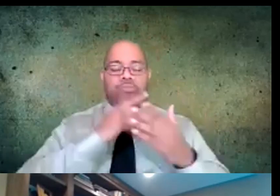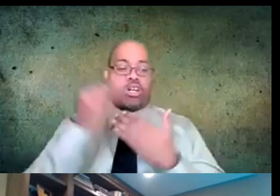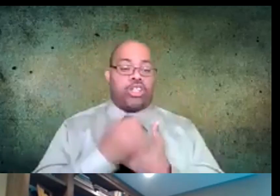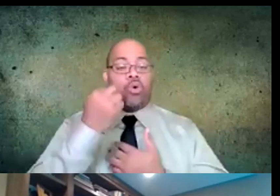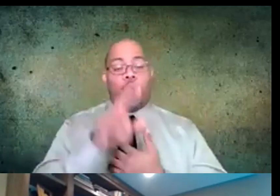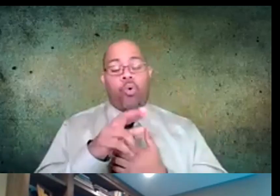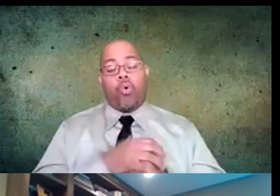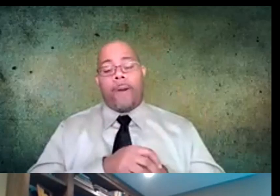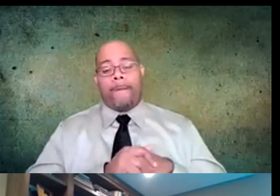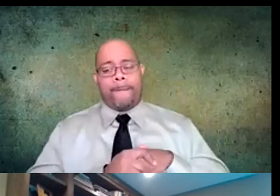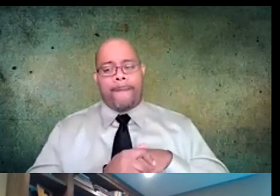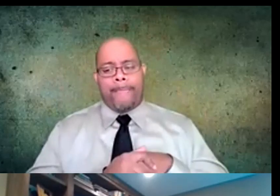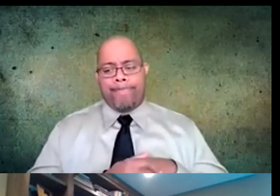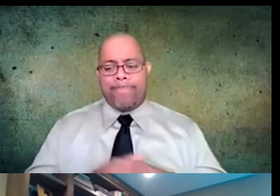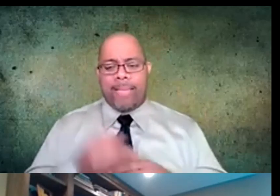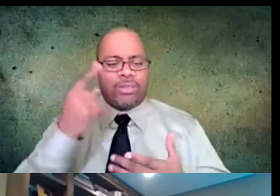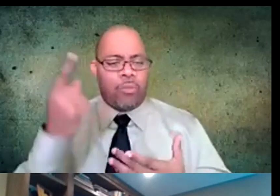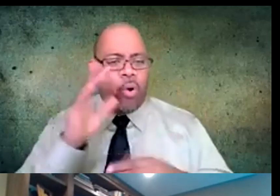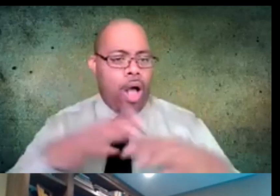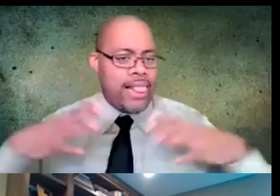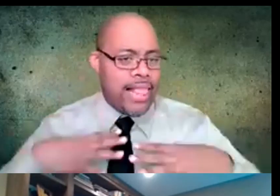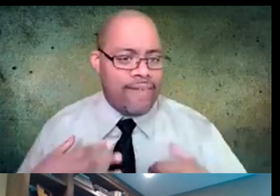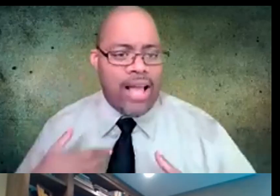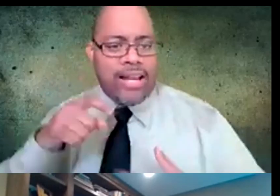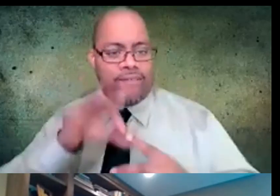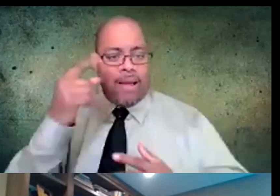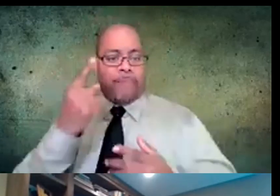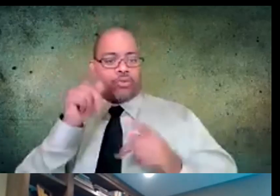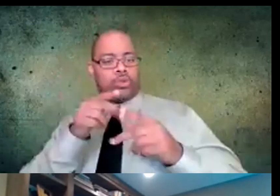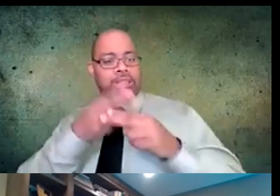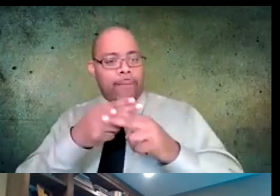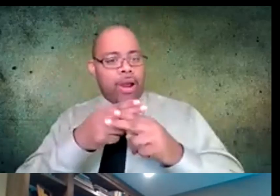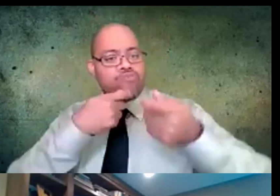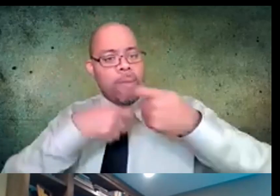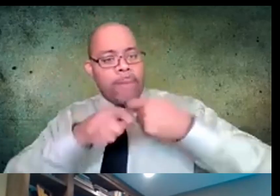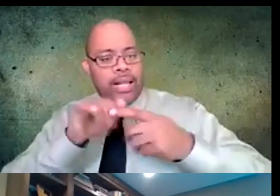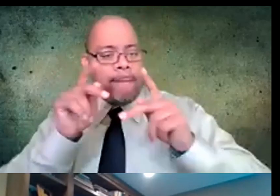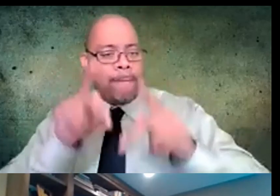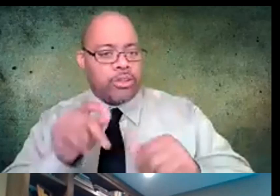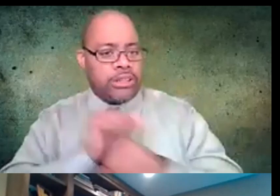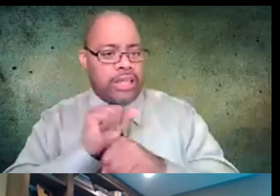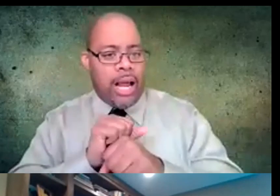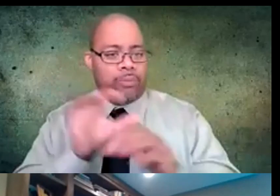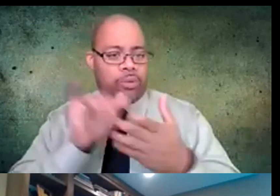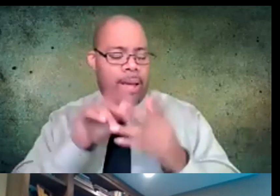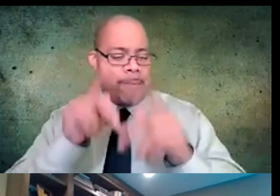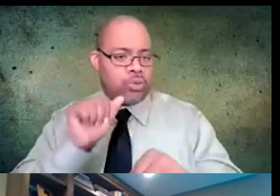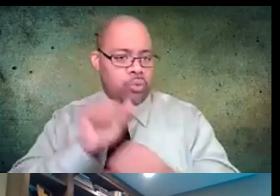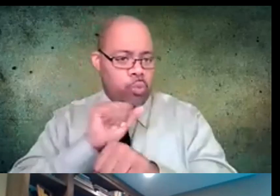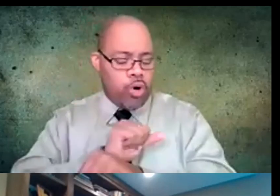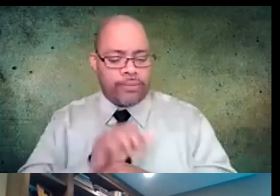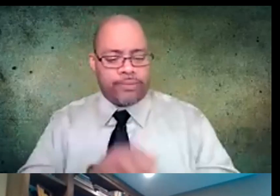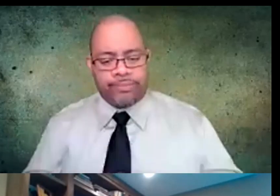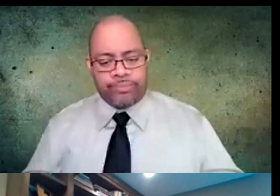or let's say if someone is on leave, I need to find someone temporarily to hold that person's job, to do that person's work. So